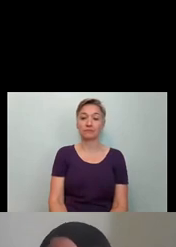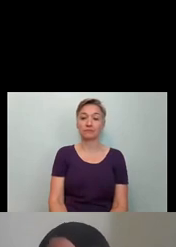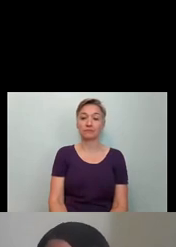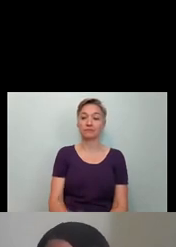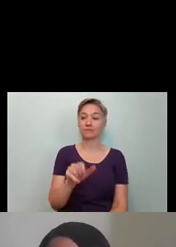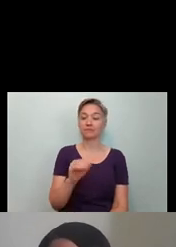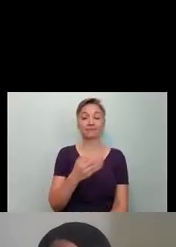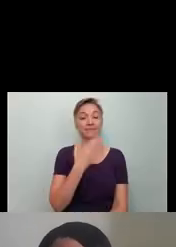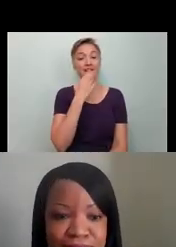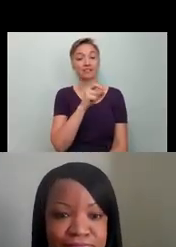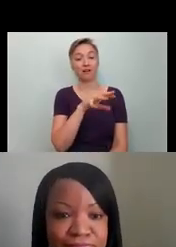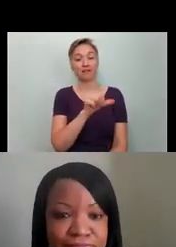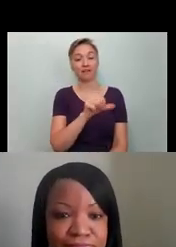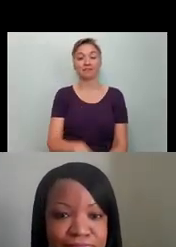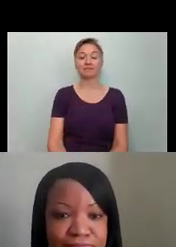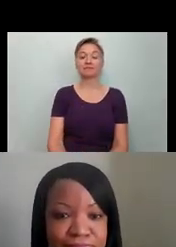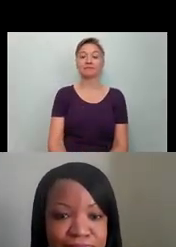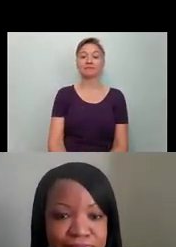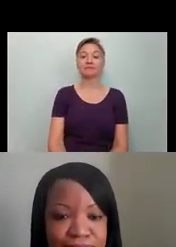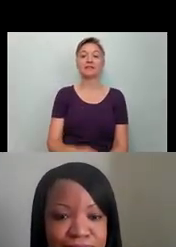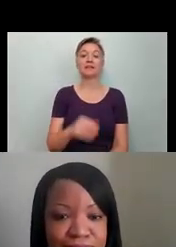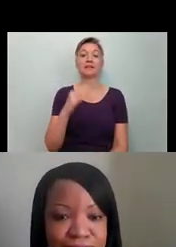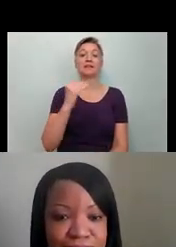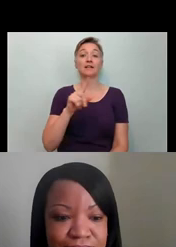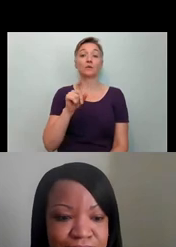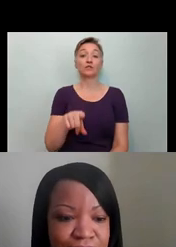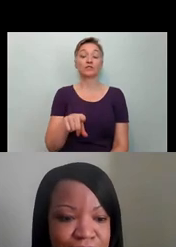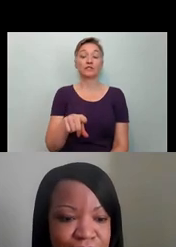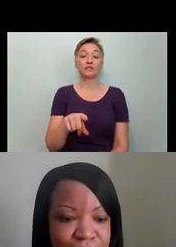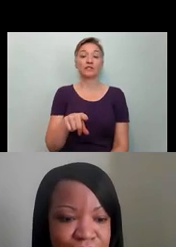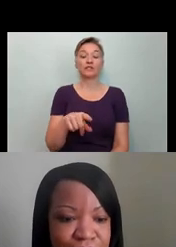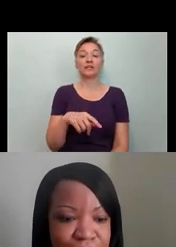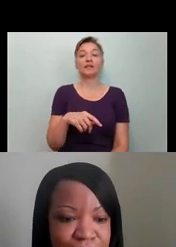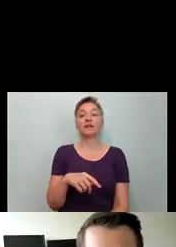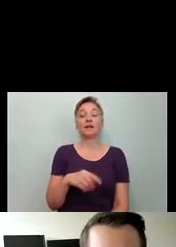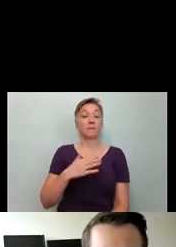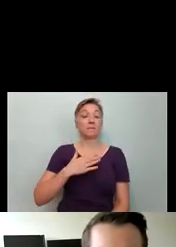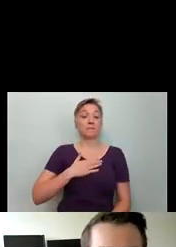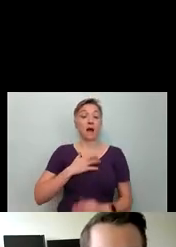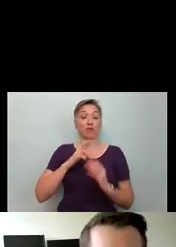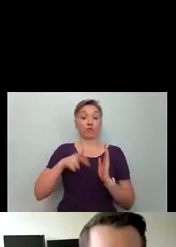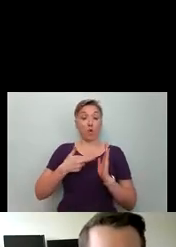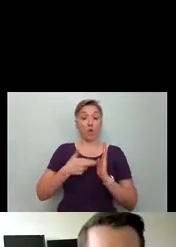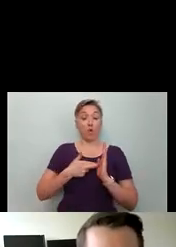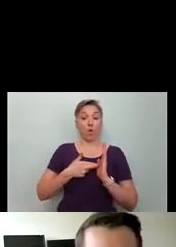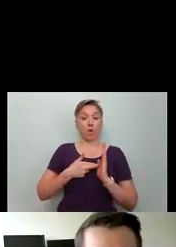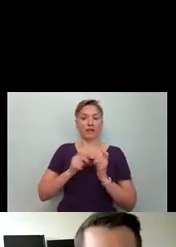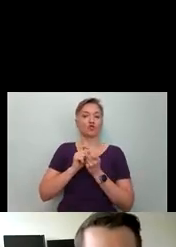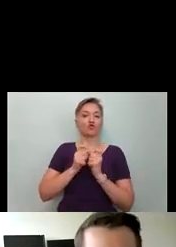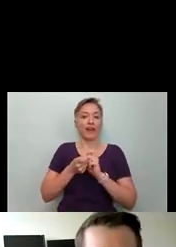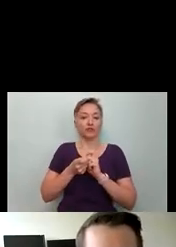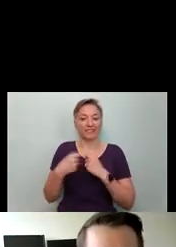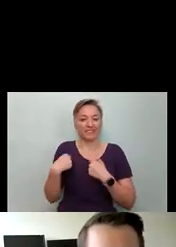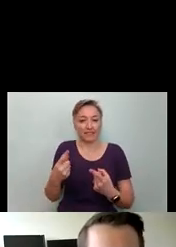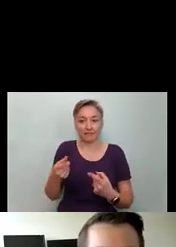Thanks, Sonia. The next question is, the role I am in has changed since I was originally hired into